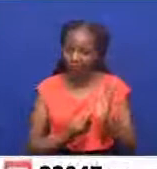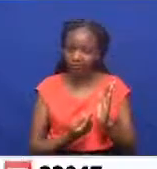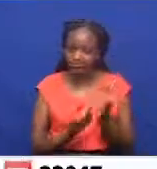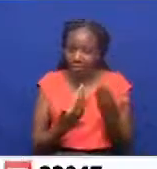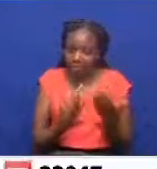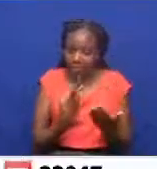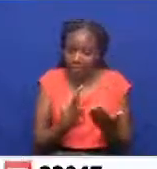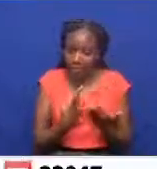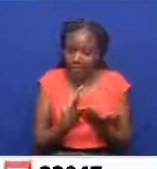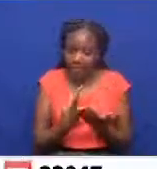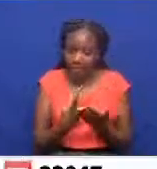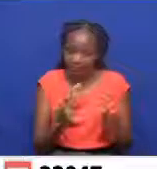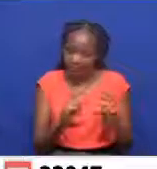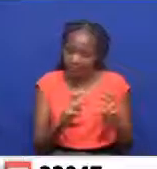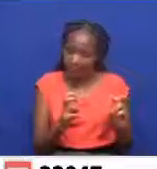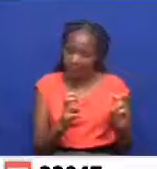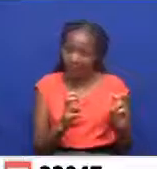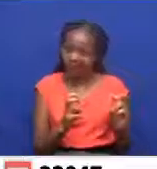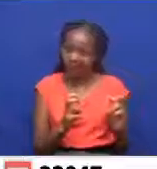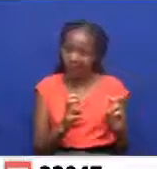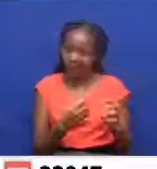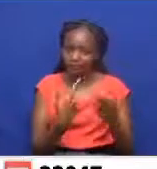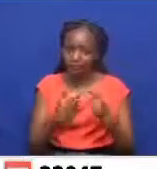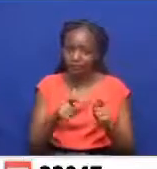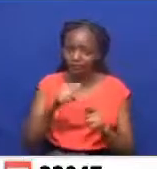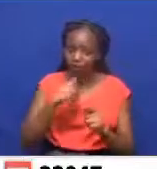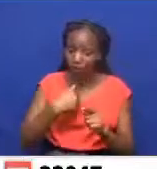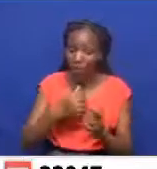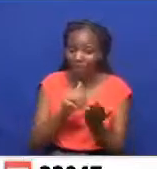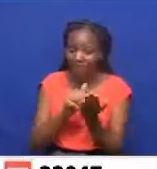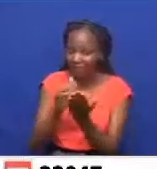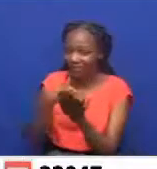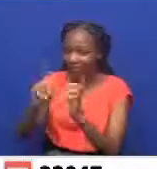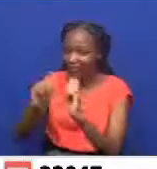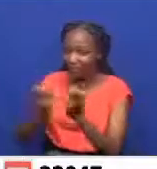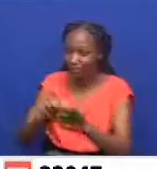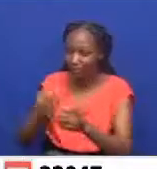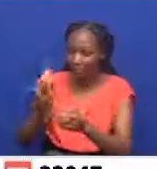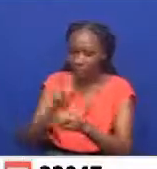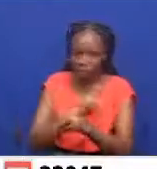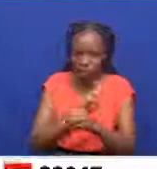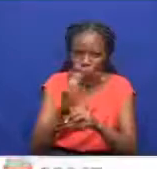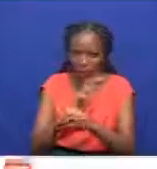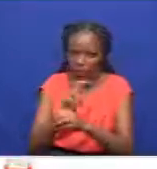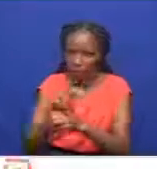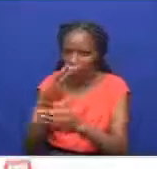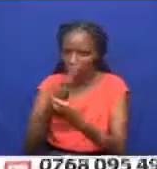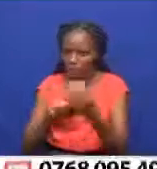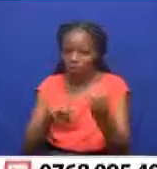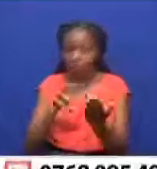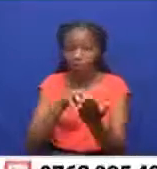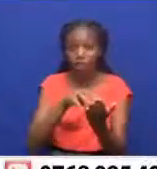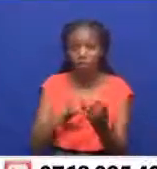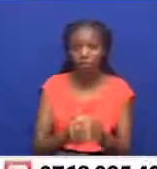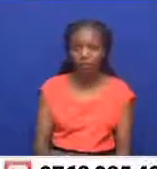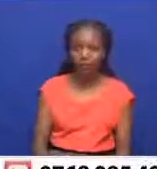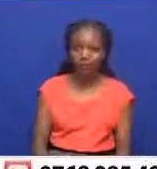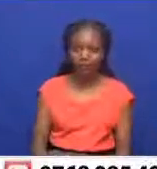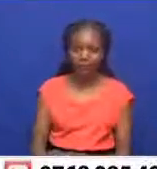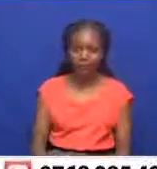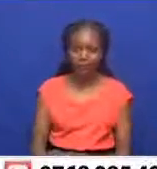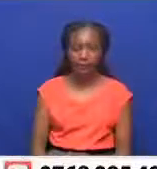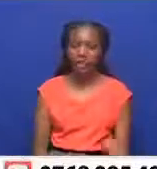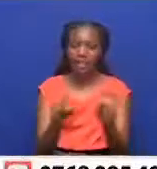seem like a surge, we have set up teams to be able to closely monitor this situation as it unfolds